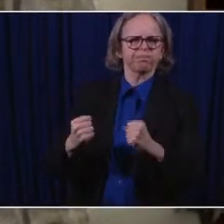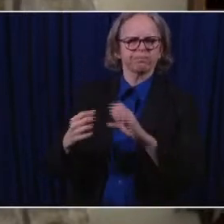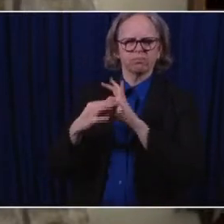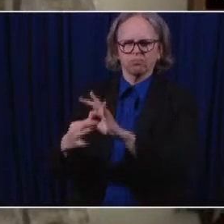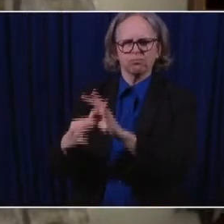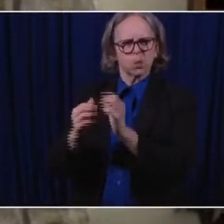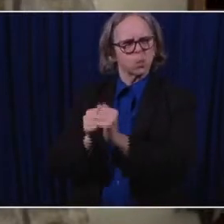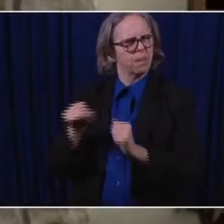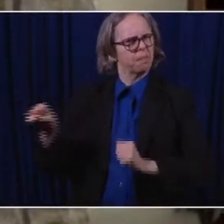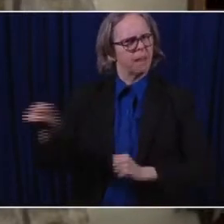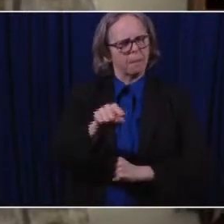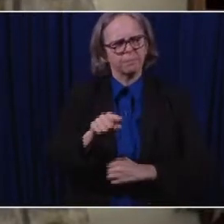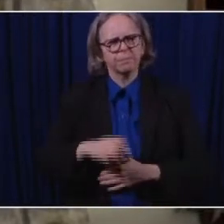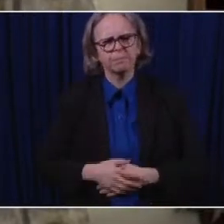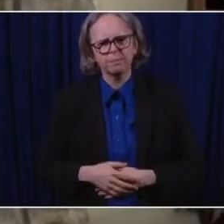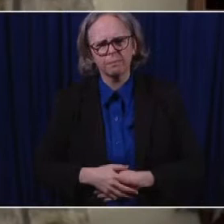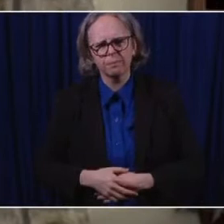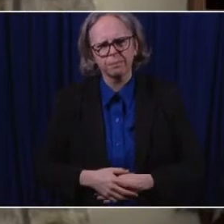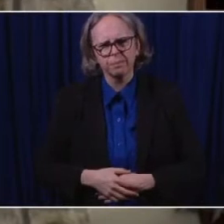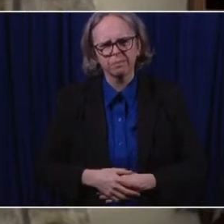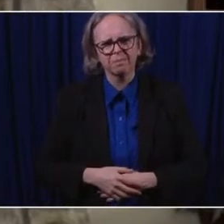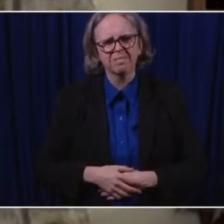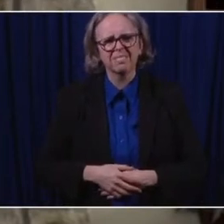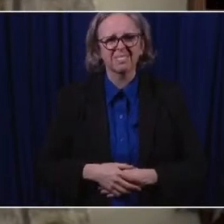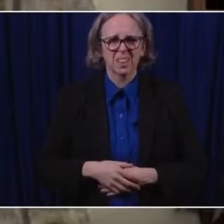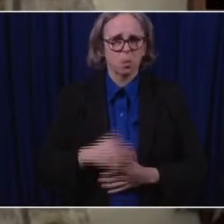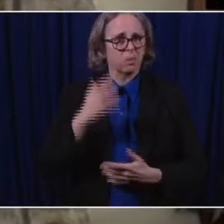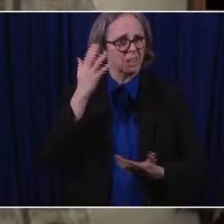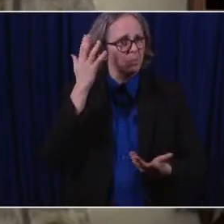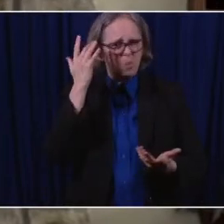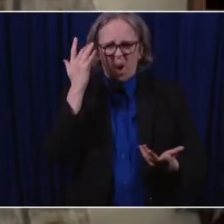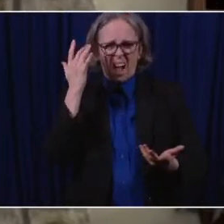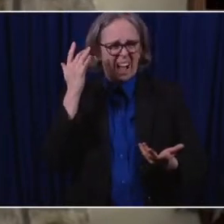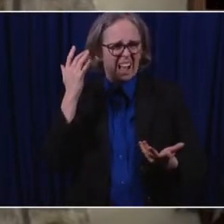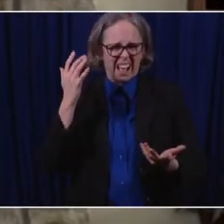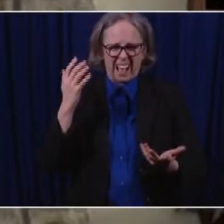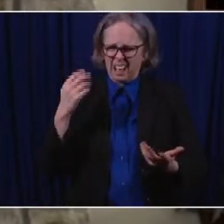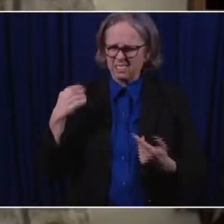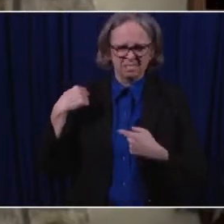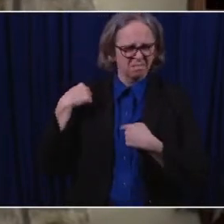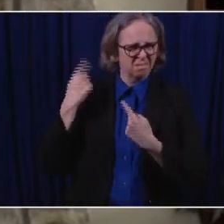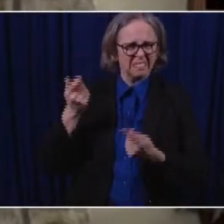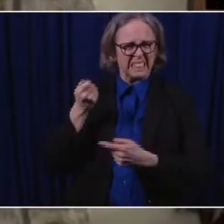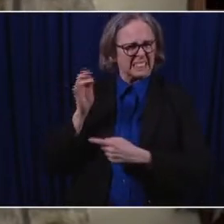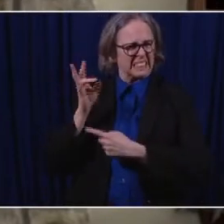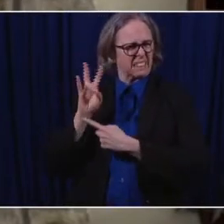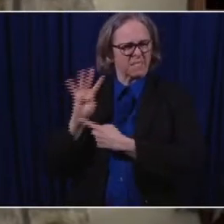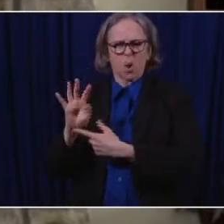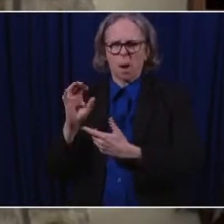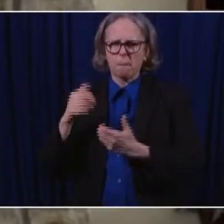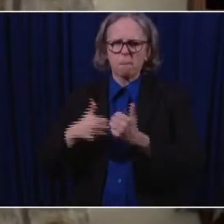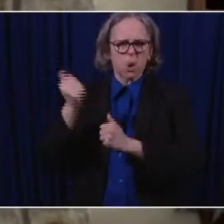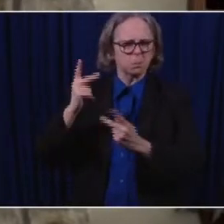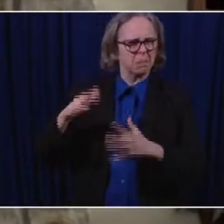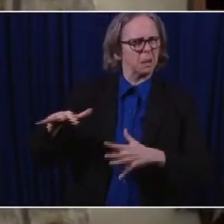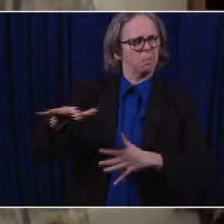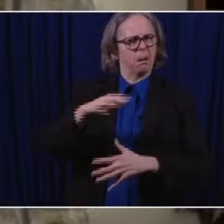that's what I would say to them. There are police officers who are not doing a good